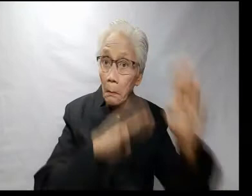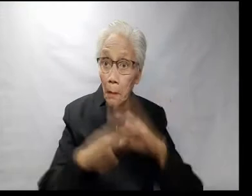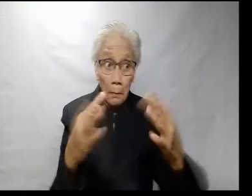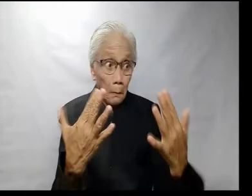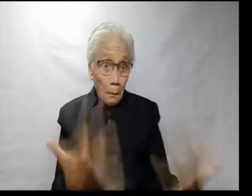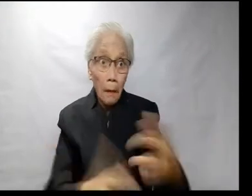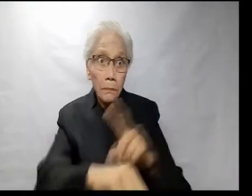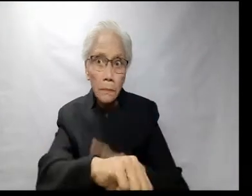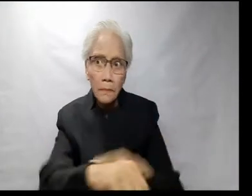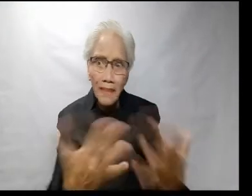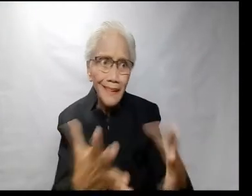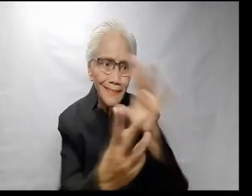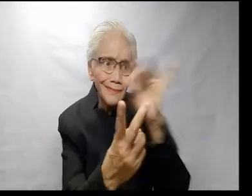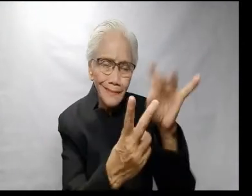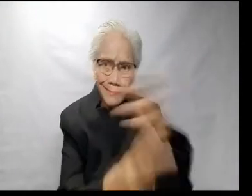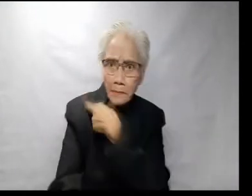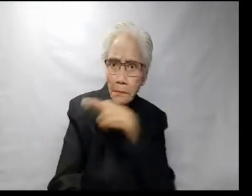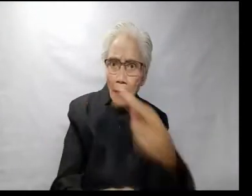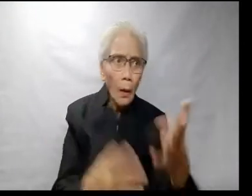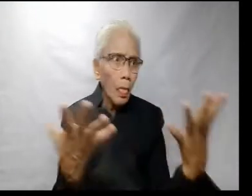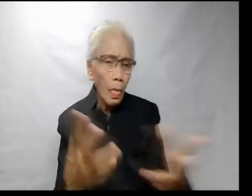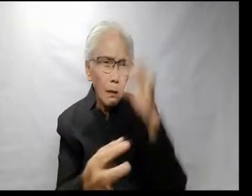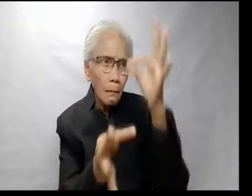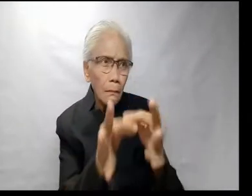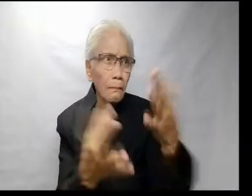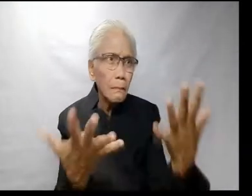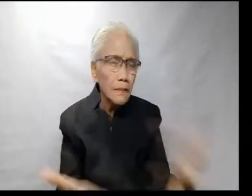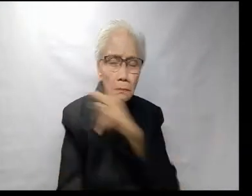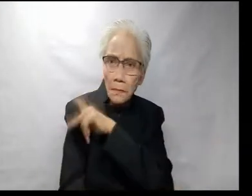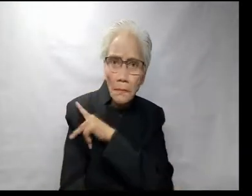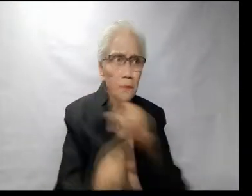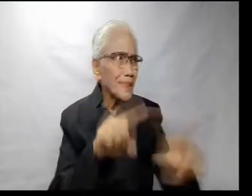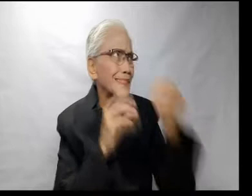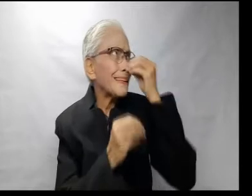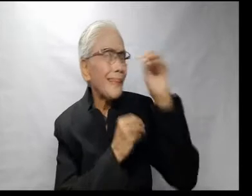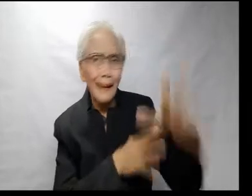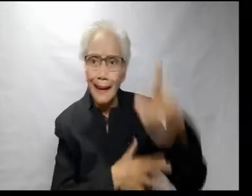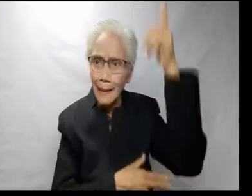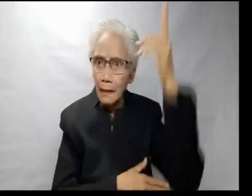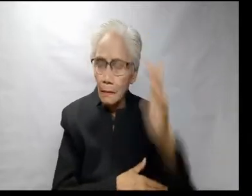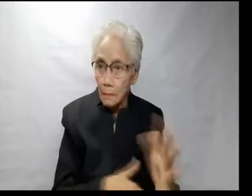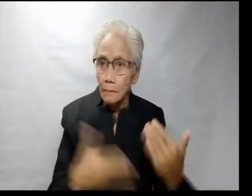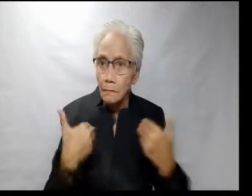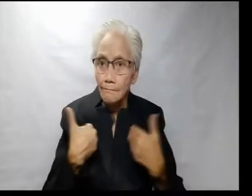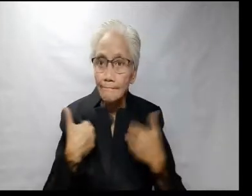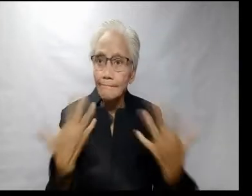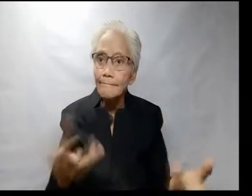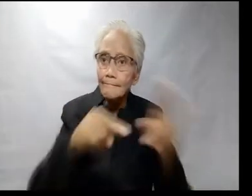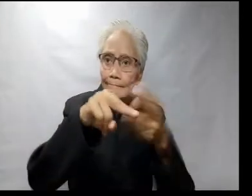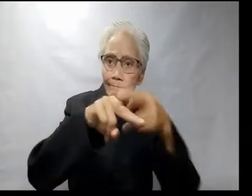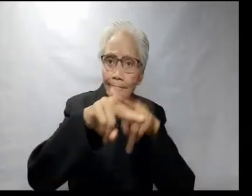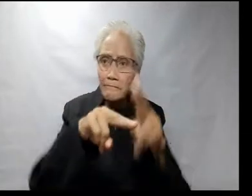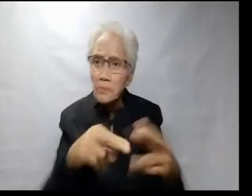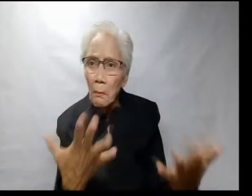This is the time when we choose any religion that fits our personality, but deny the God who gave us one. We have multiplied our possessions, but reduced